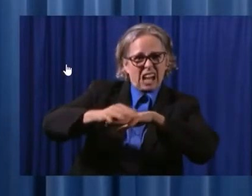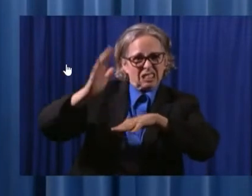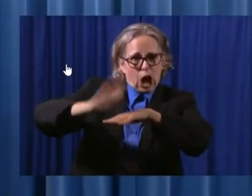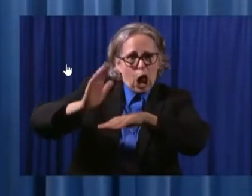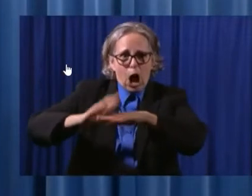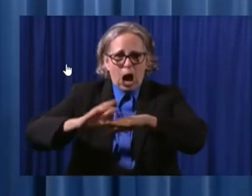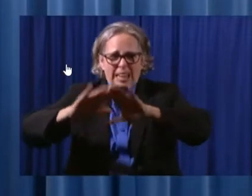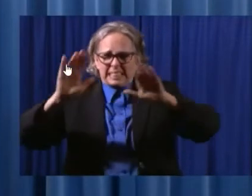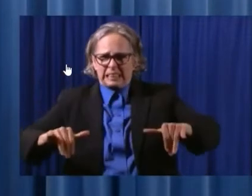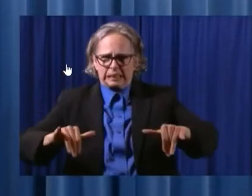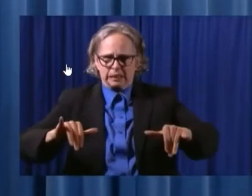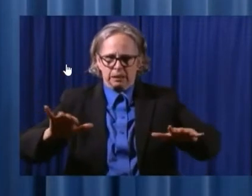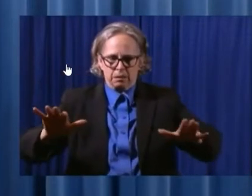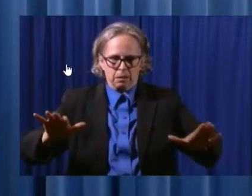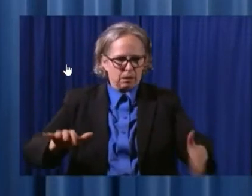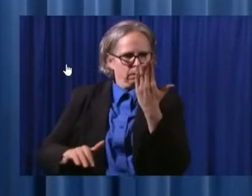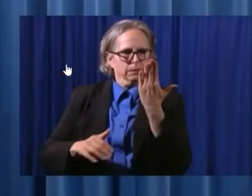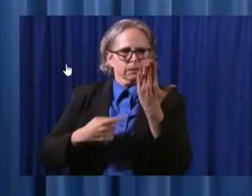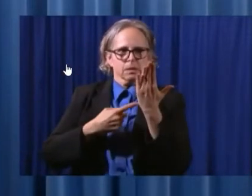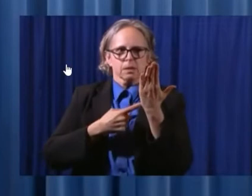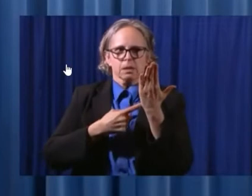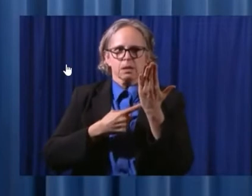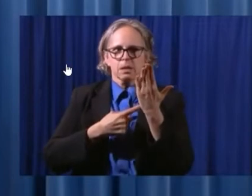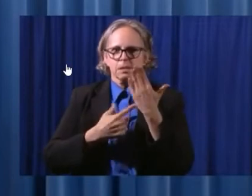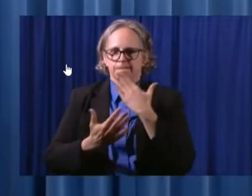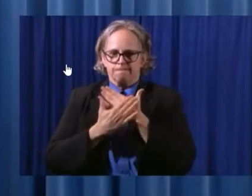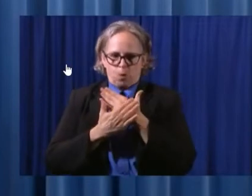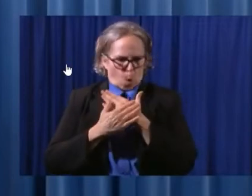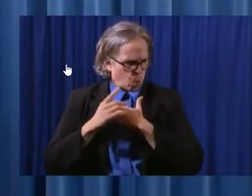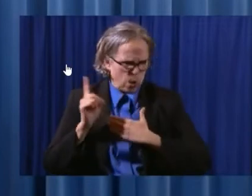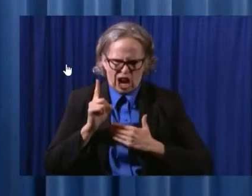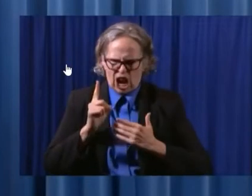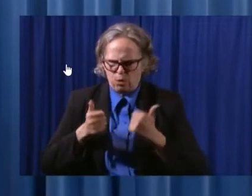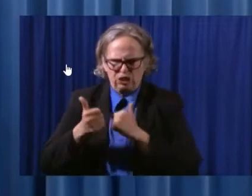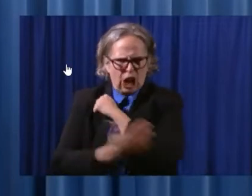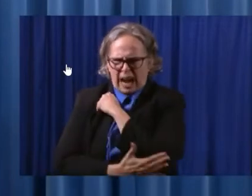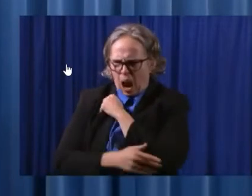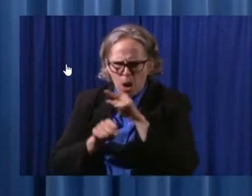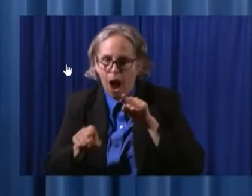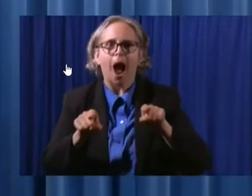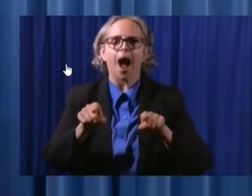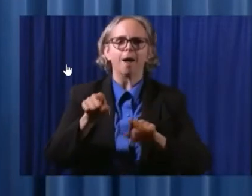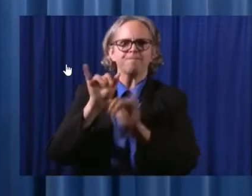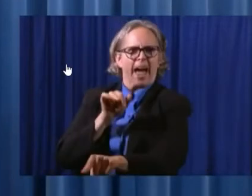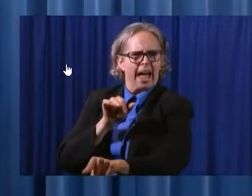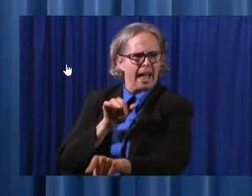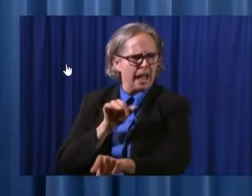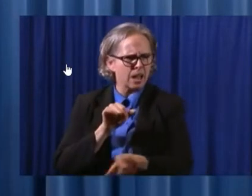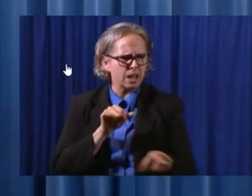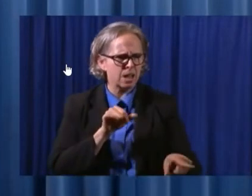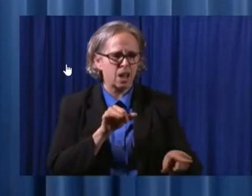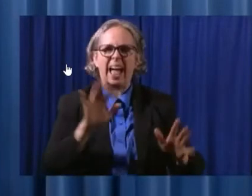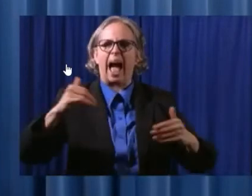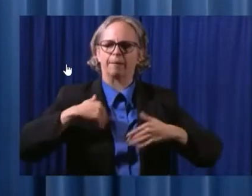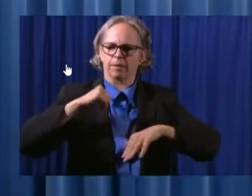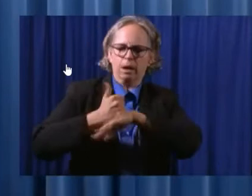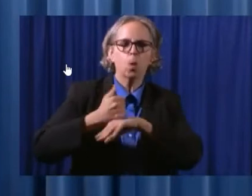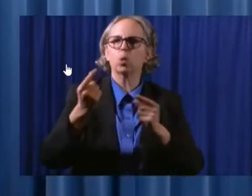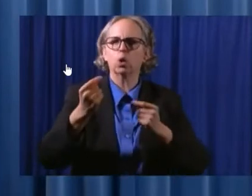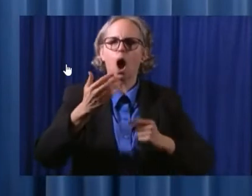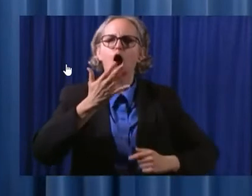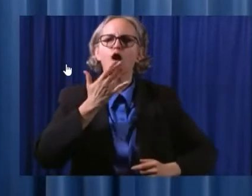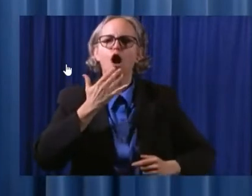Ohio. This is a color-coded system built on a data-driven framework to assess the degree of the virus's spread and